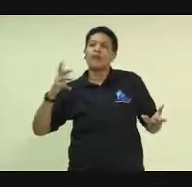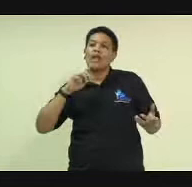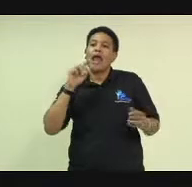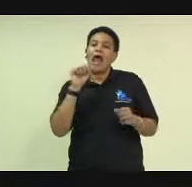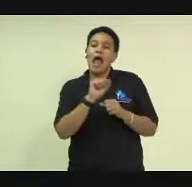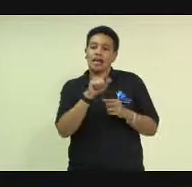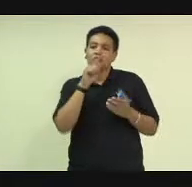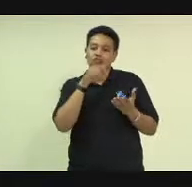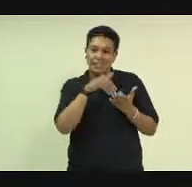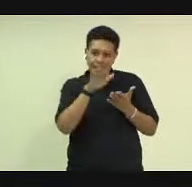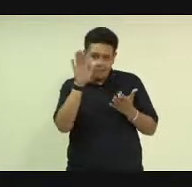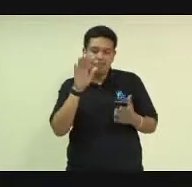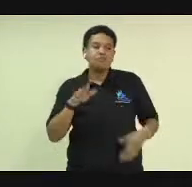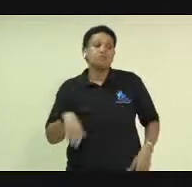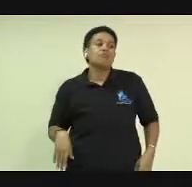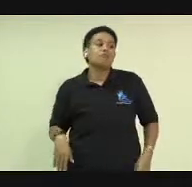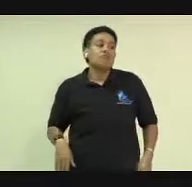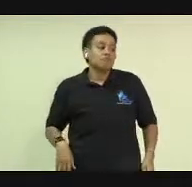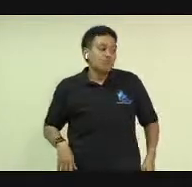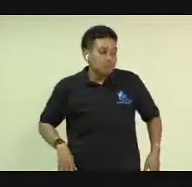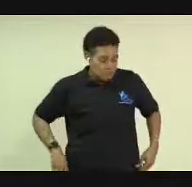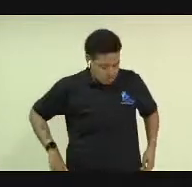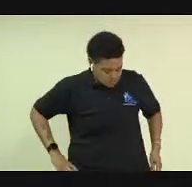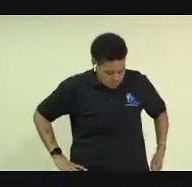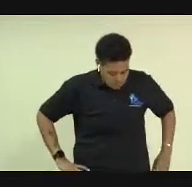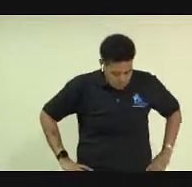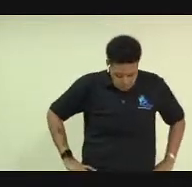actually are discharged? That's the first question.